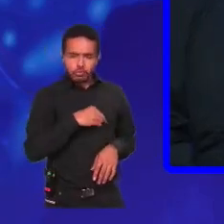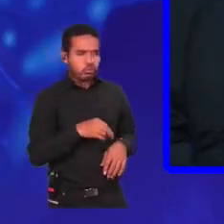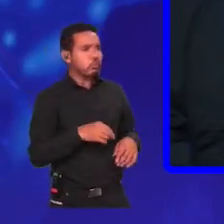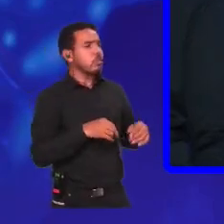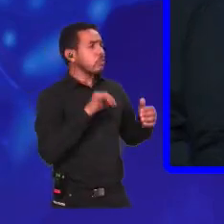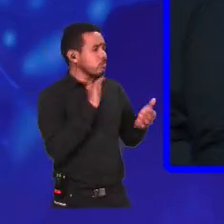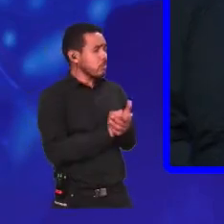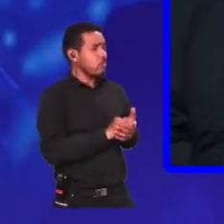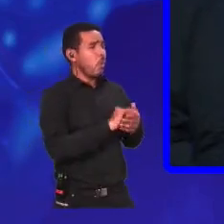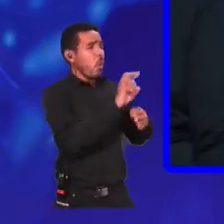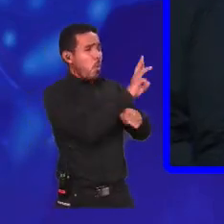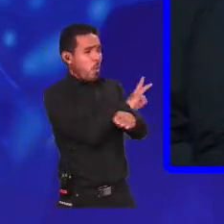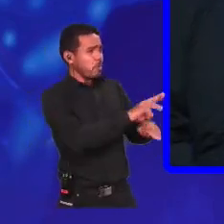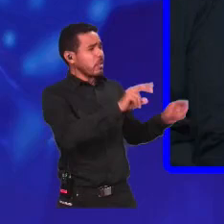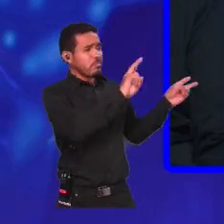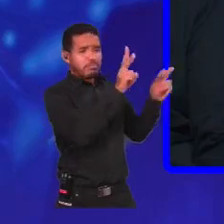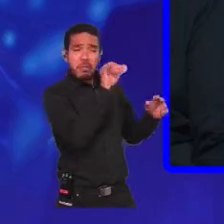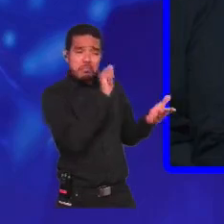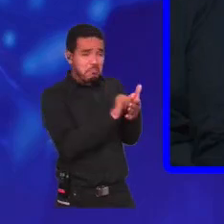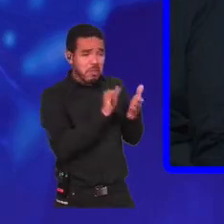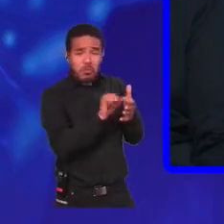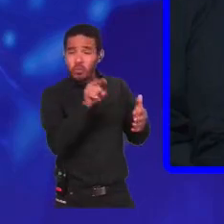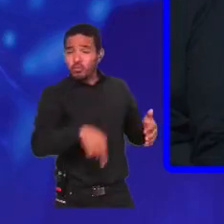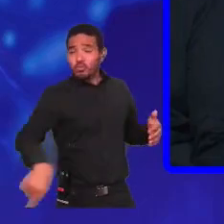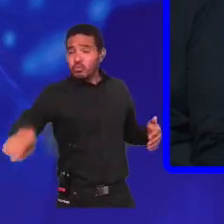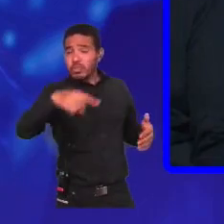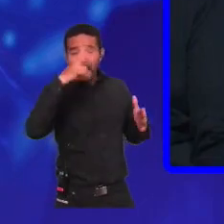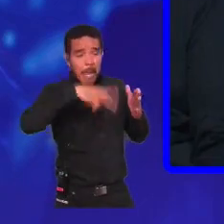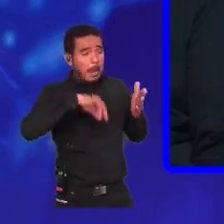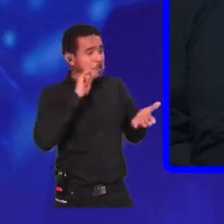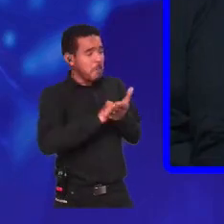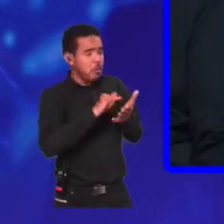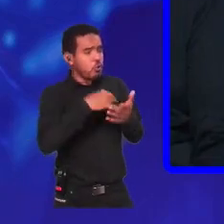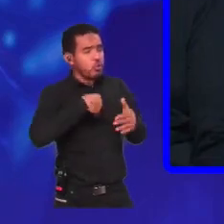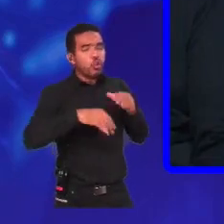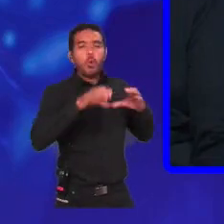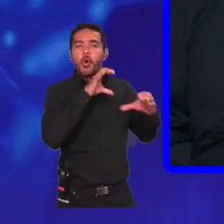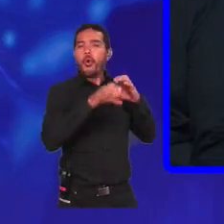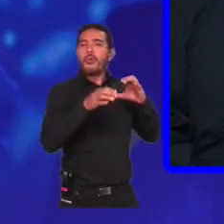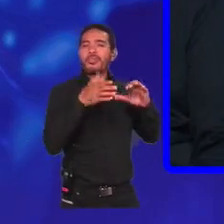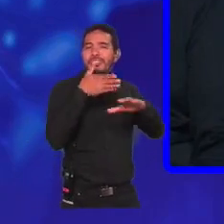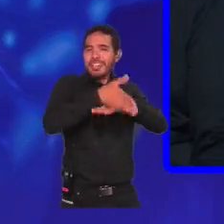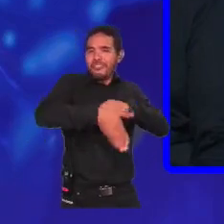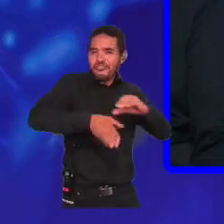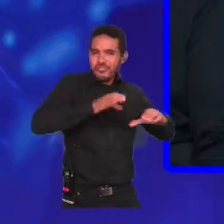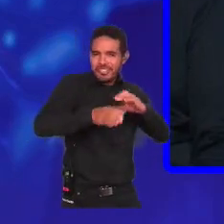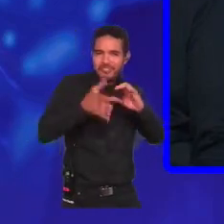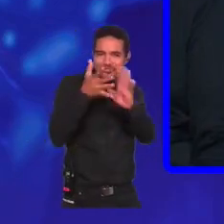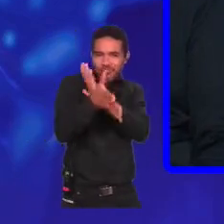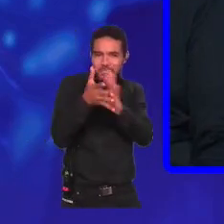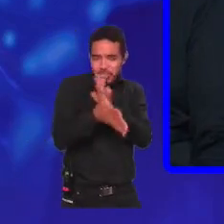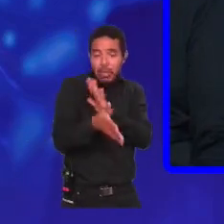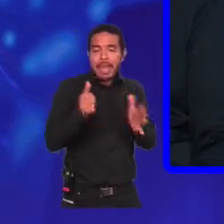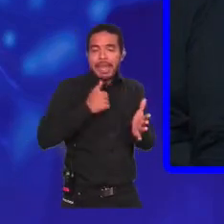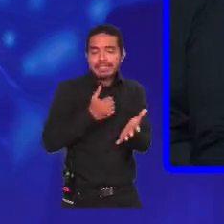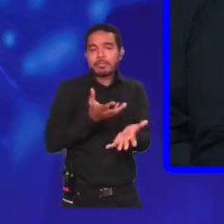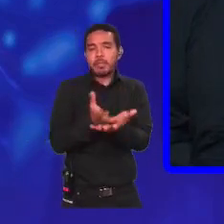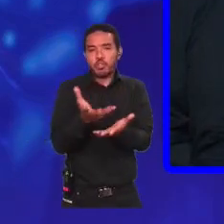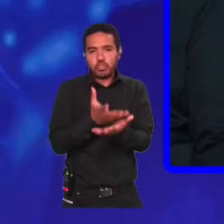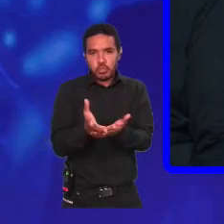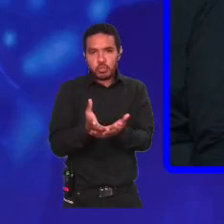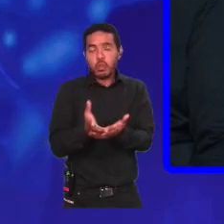all looking at the same information channels. So that would be my big advice, is especially for an engineering